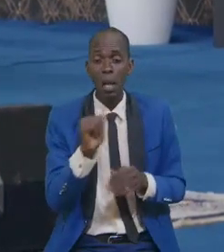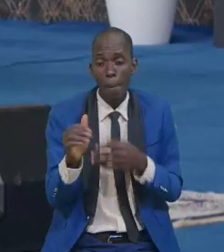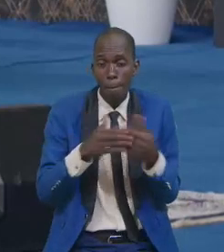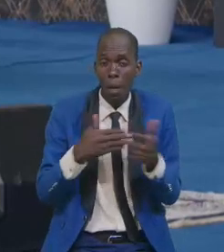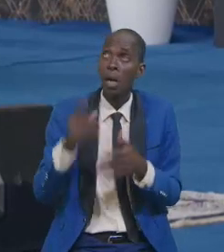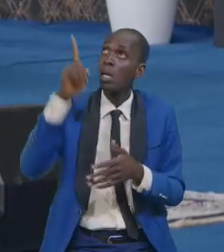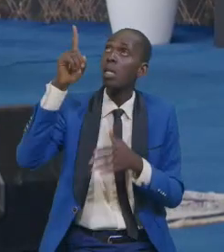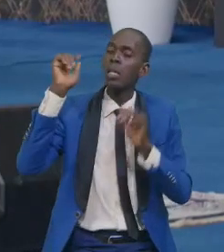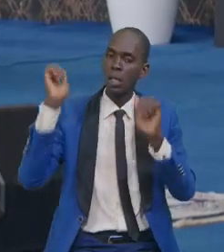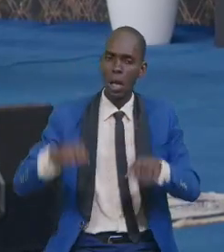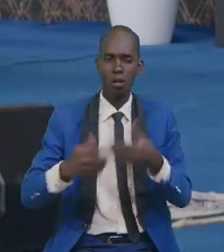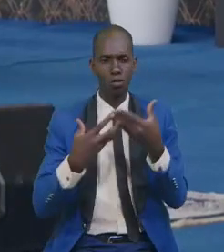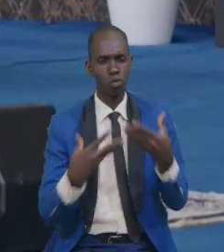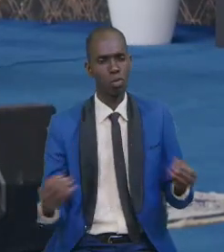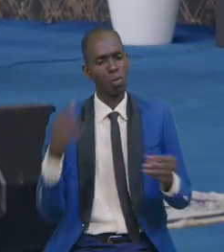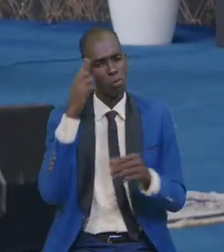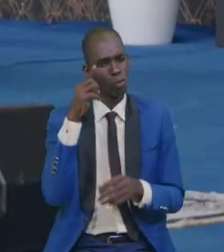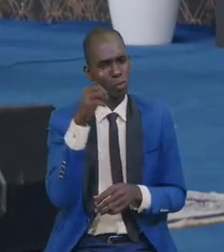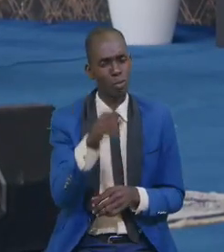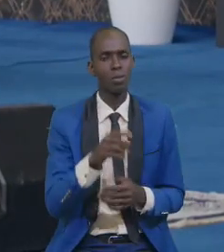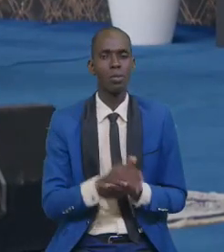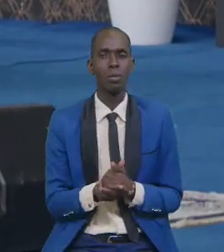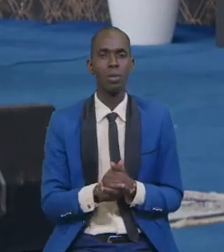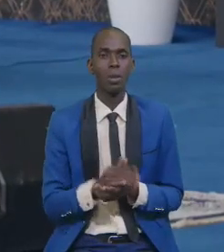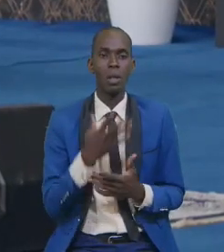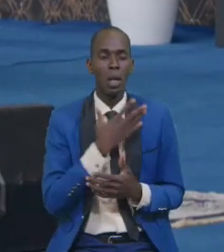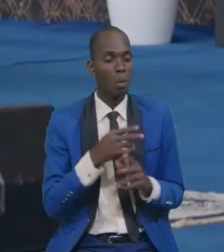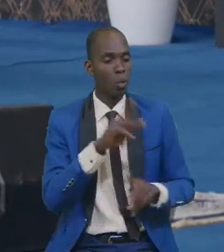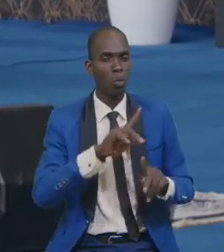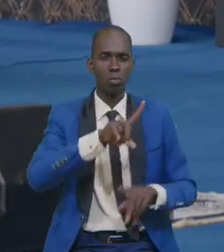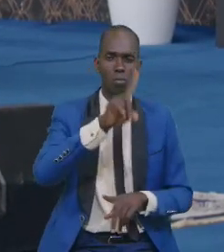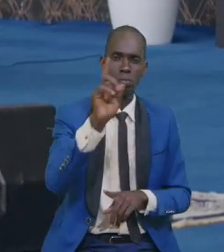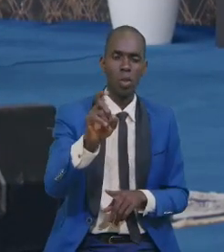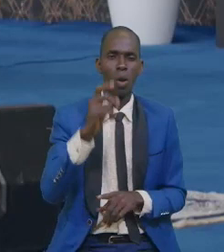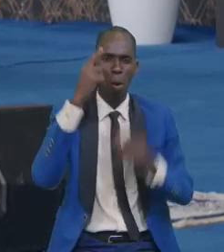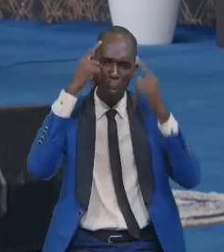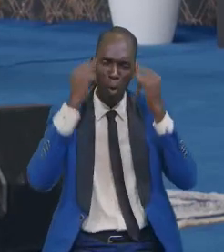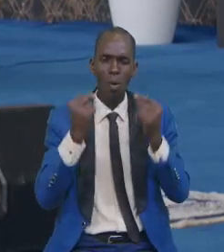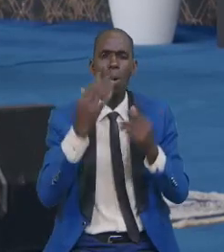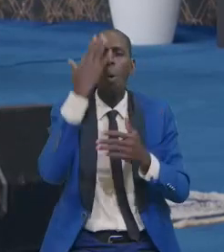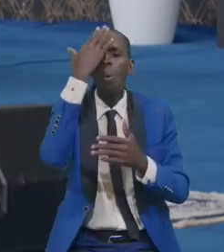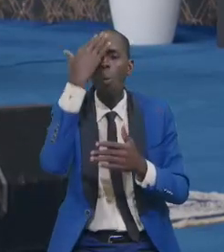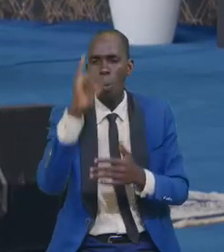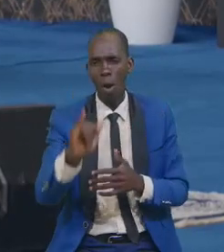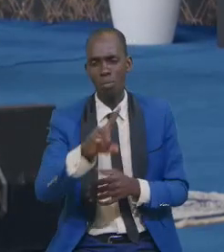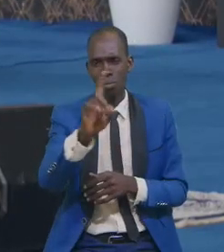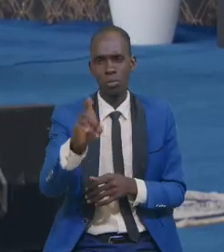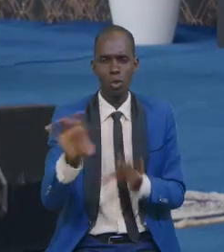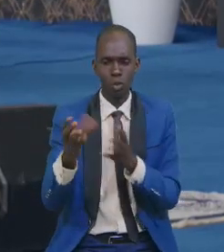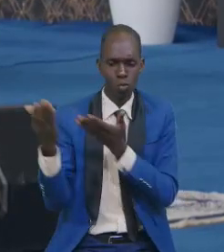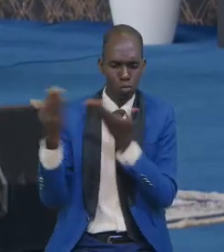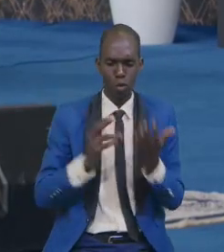you. And then it says, why did you bring us up out of Egypt